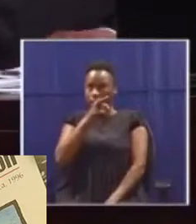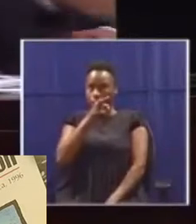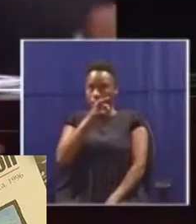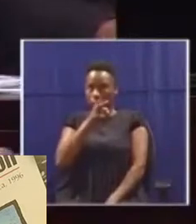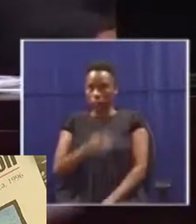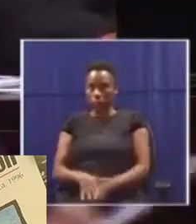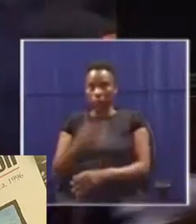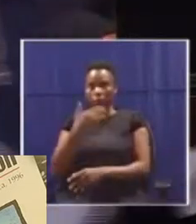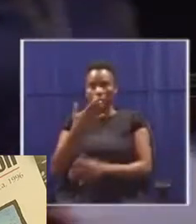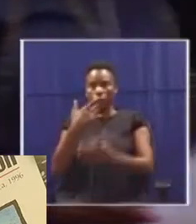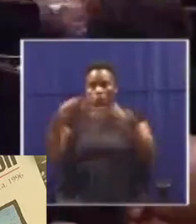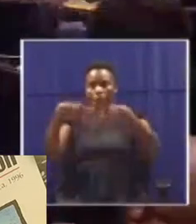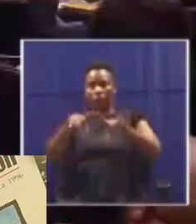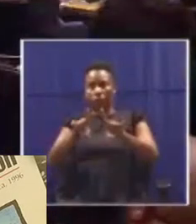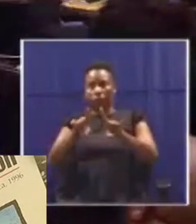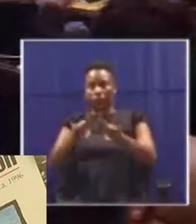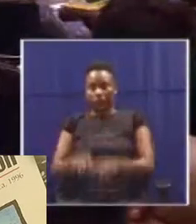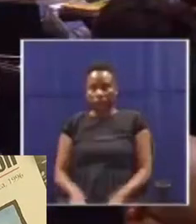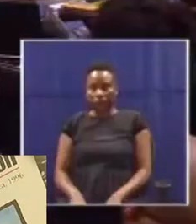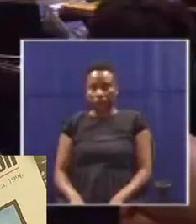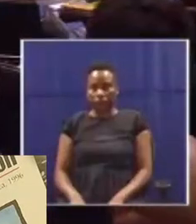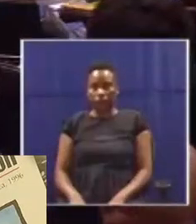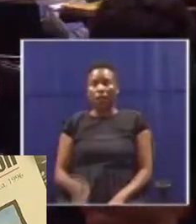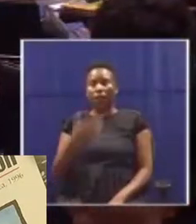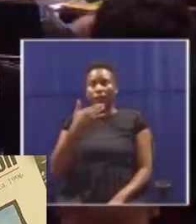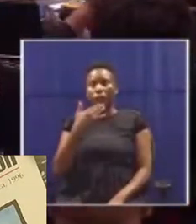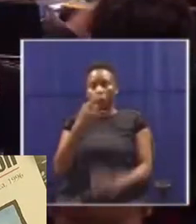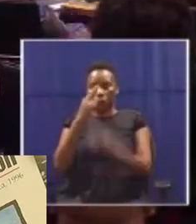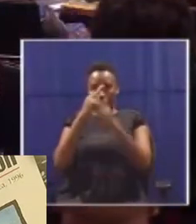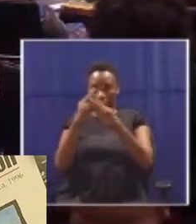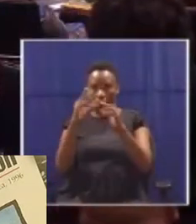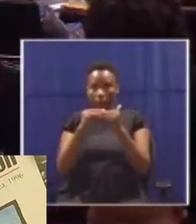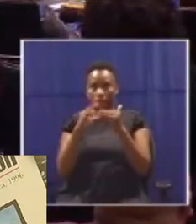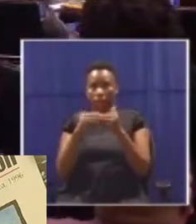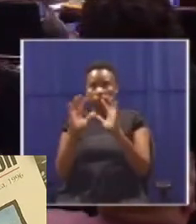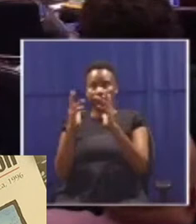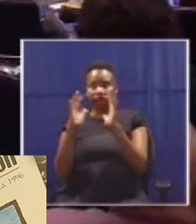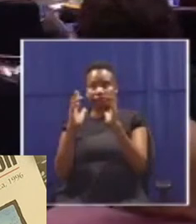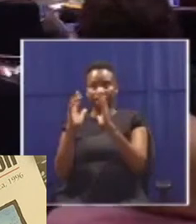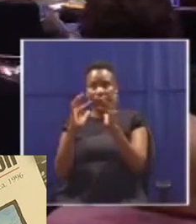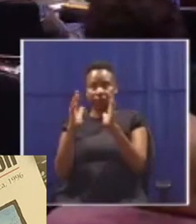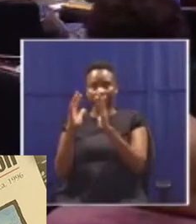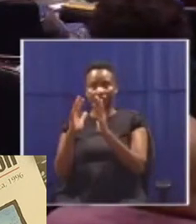Chairperson. Thank you, Honorable Member.